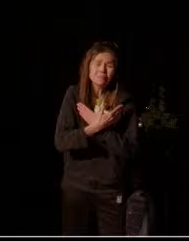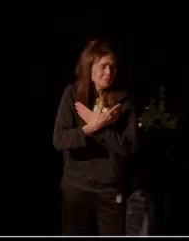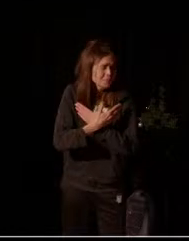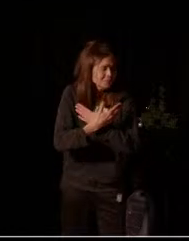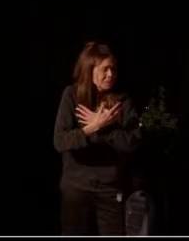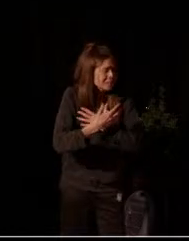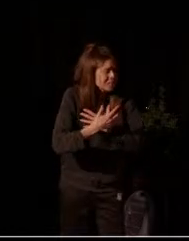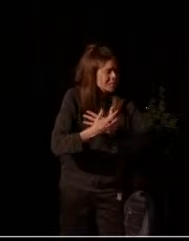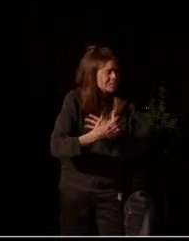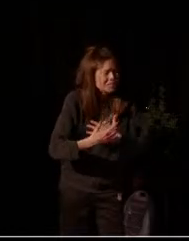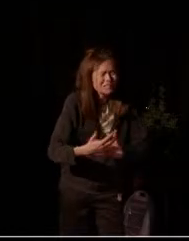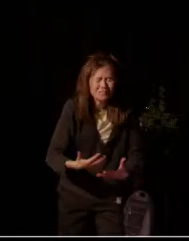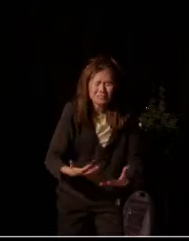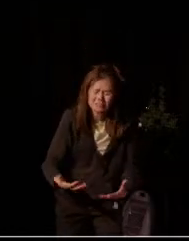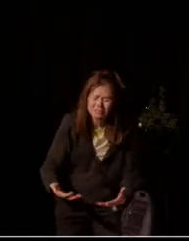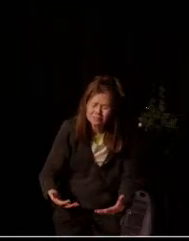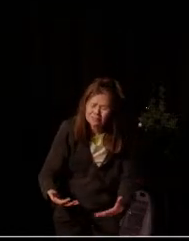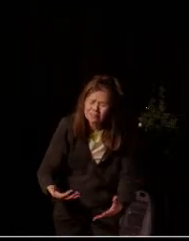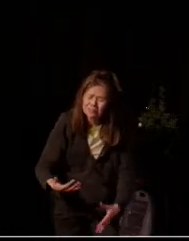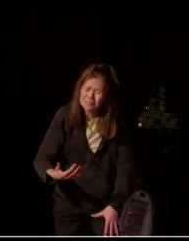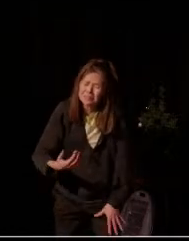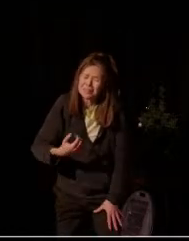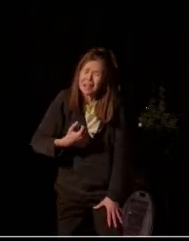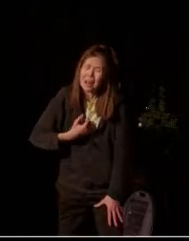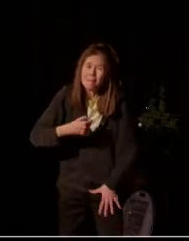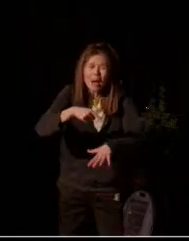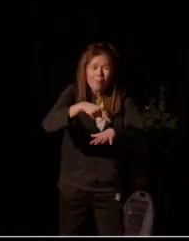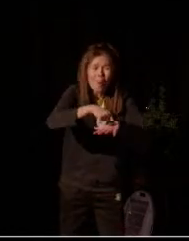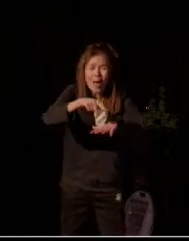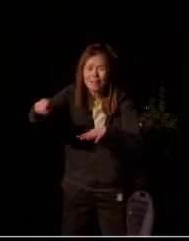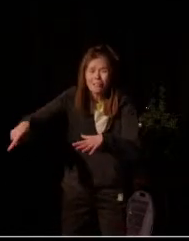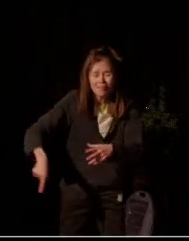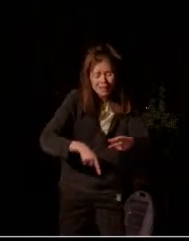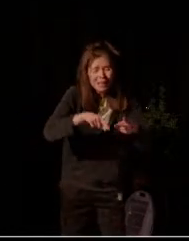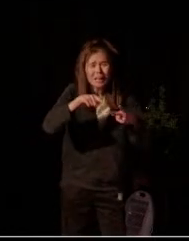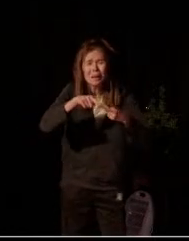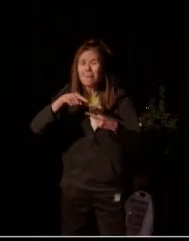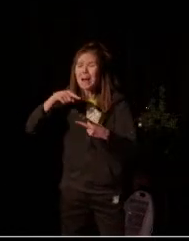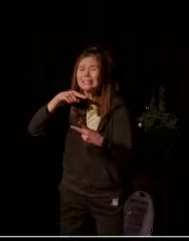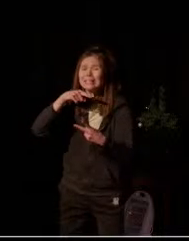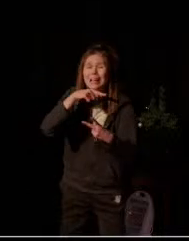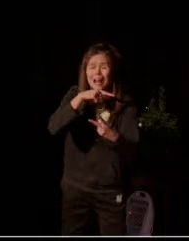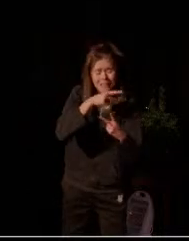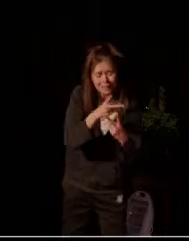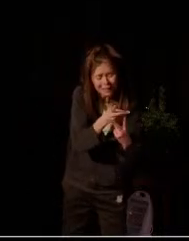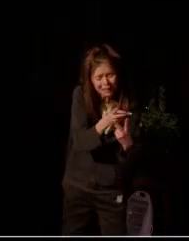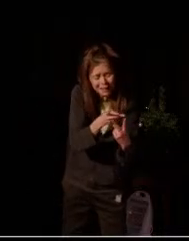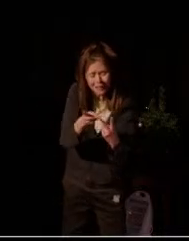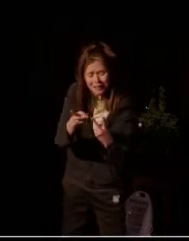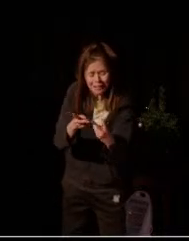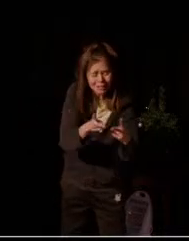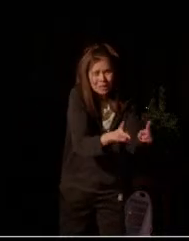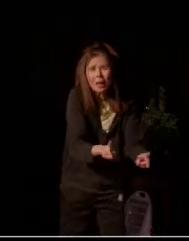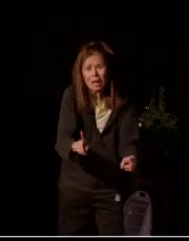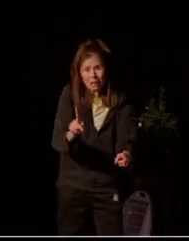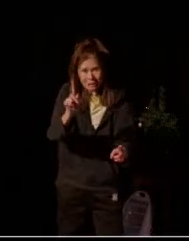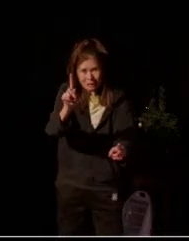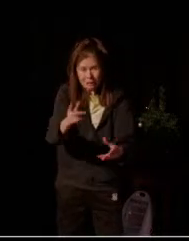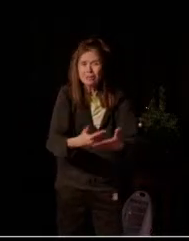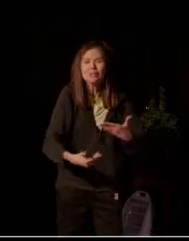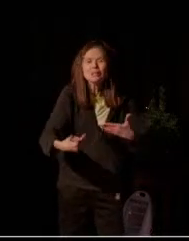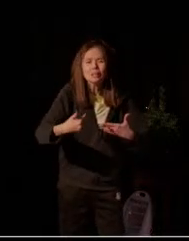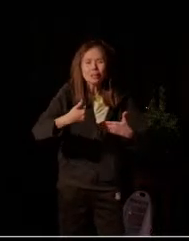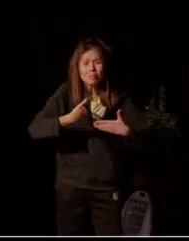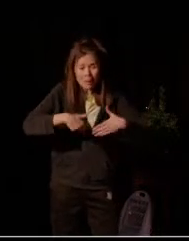My son. One grave shall be for both. On it The cause of their death shall